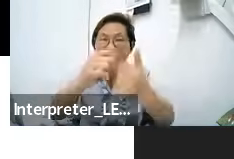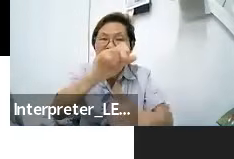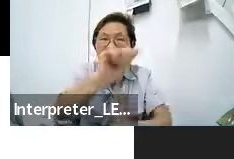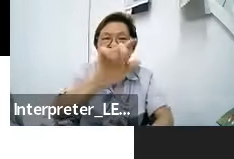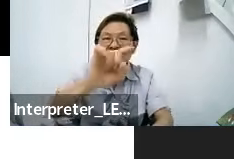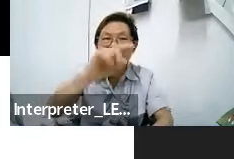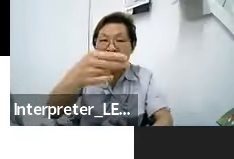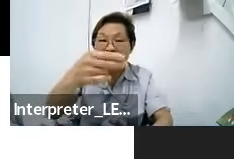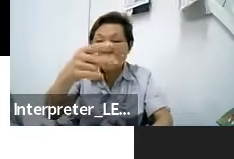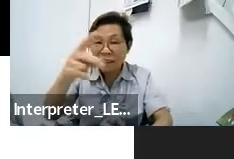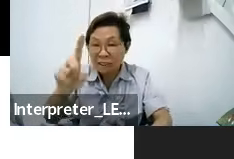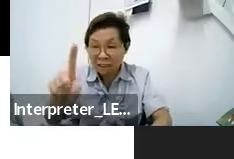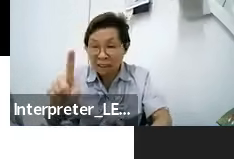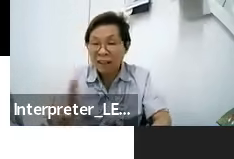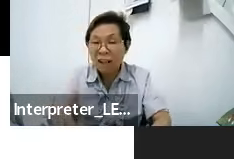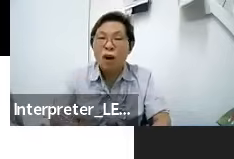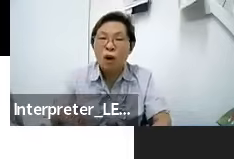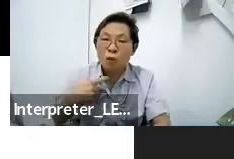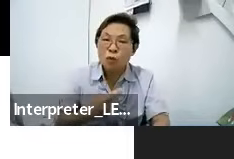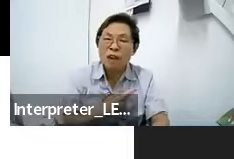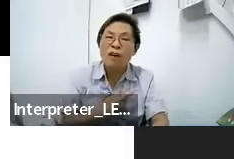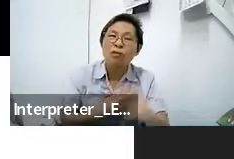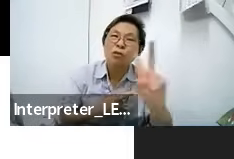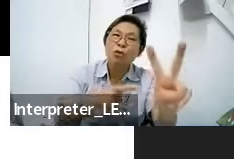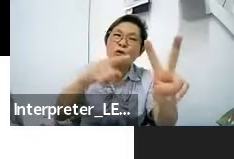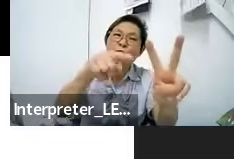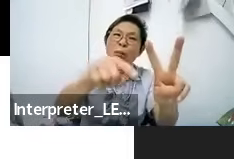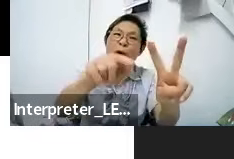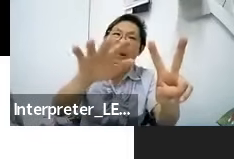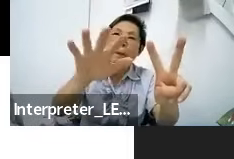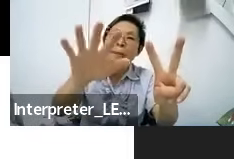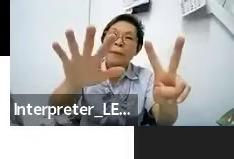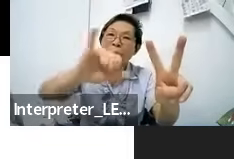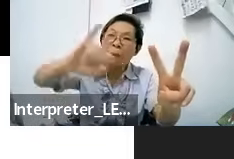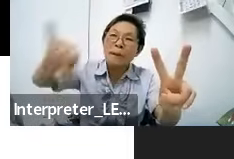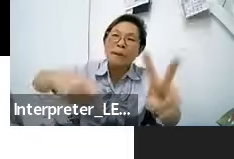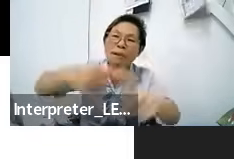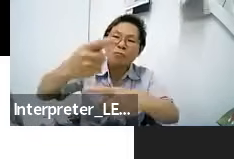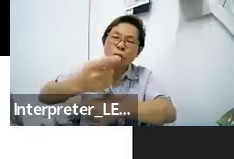dyslexia. And we have delivered 2.5 million hours of teaching and training.